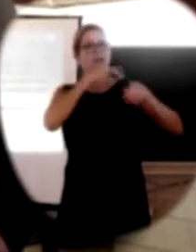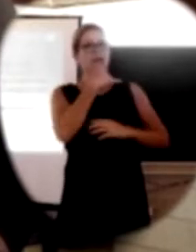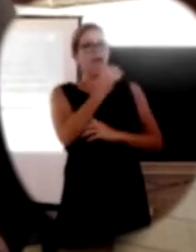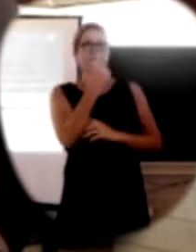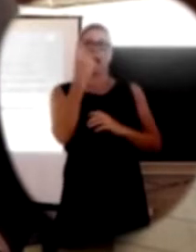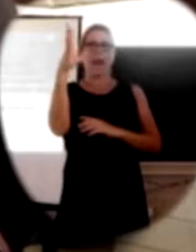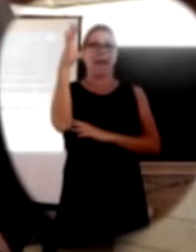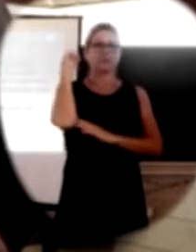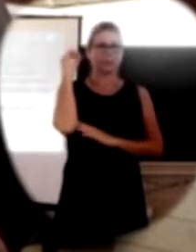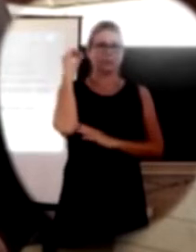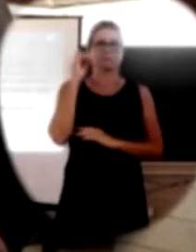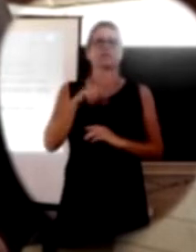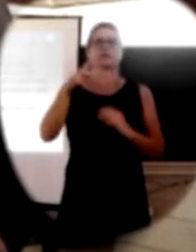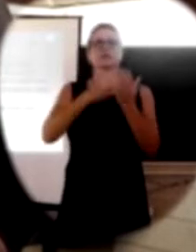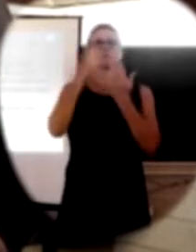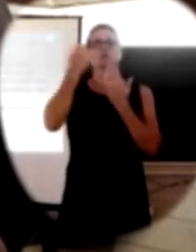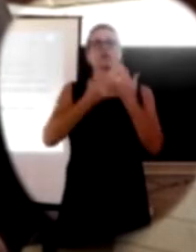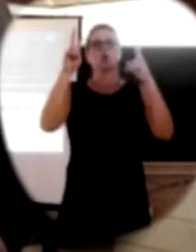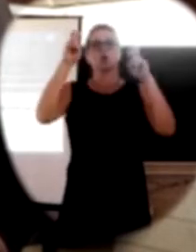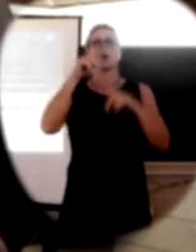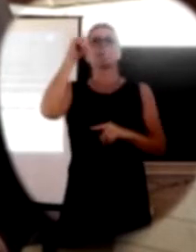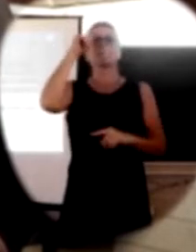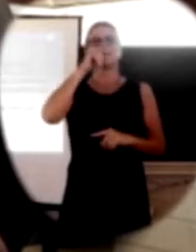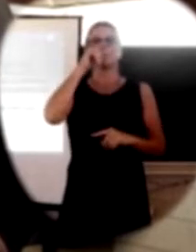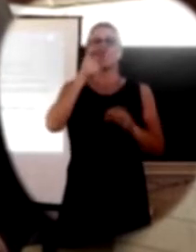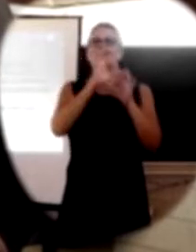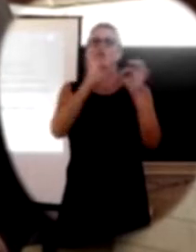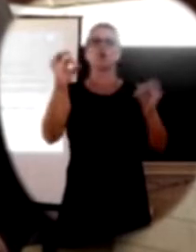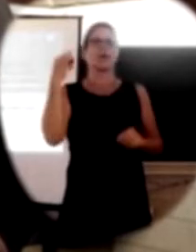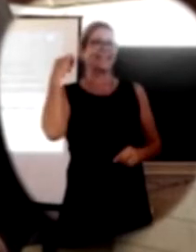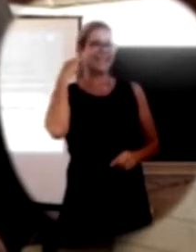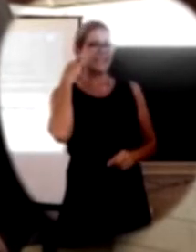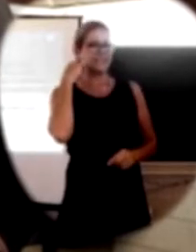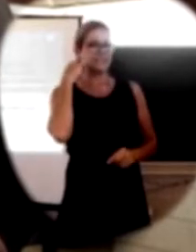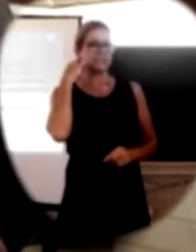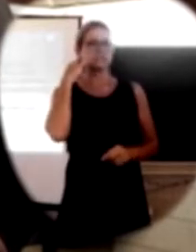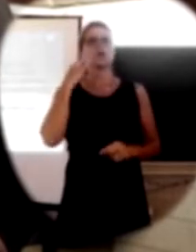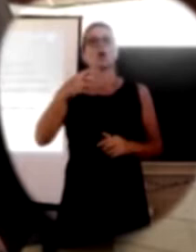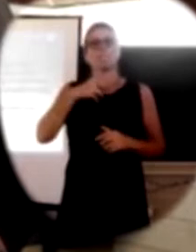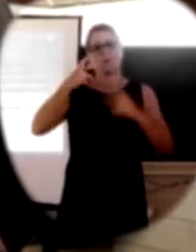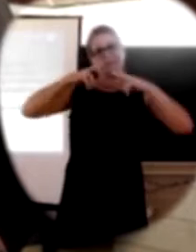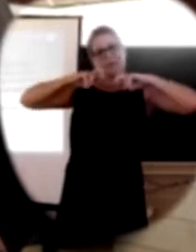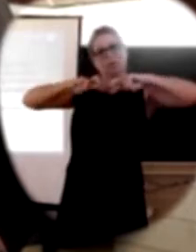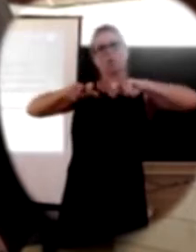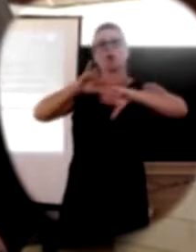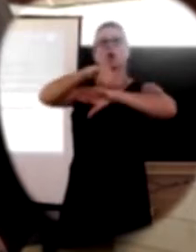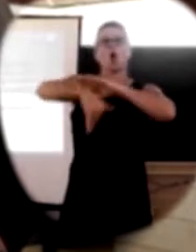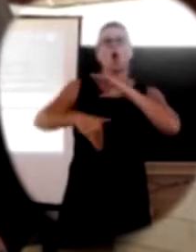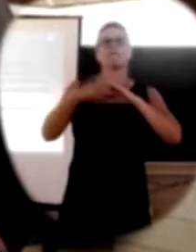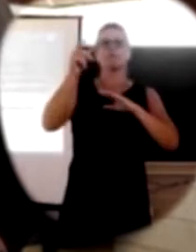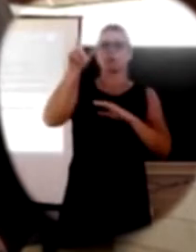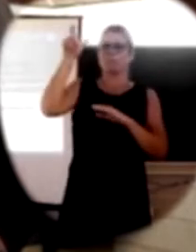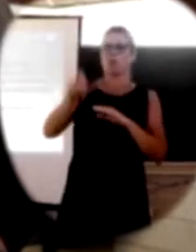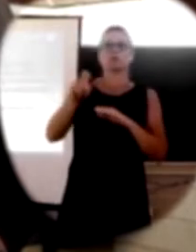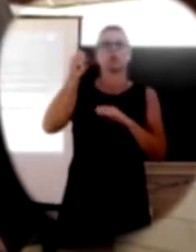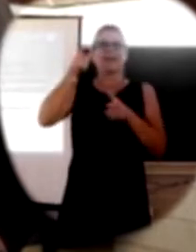ago. The project is called People, Not Ears, a critical inquiry into the caregiver experiences of